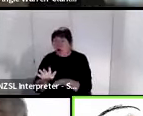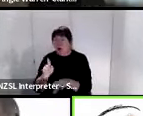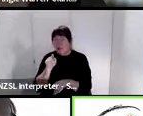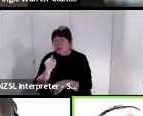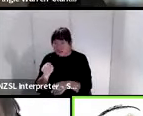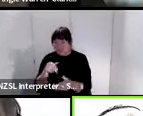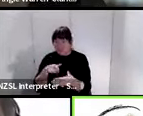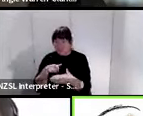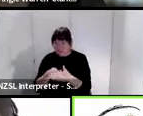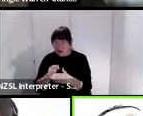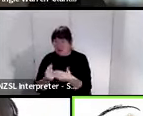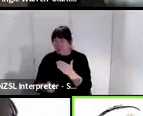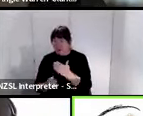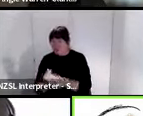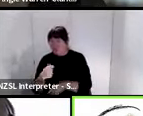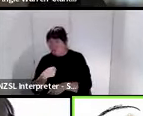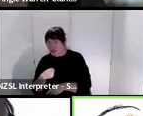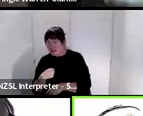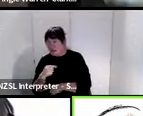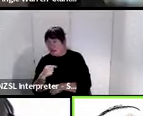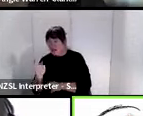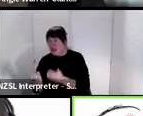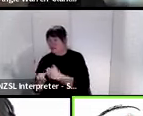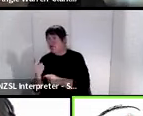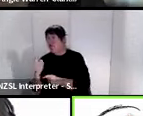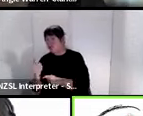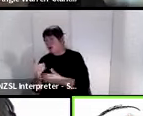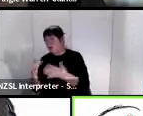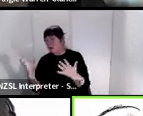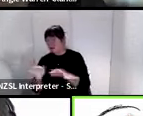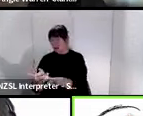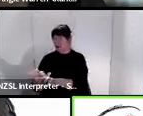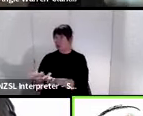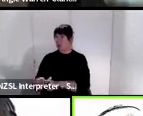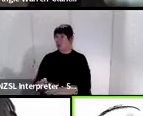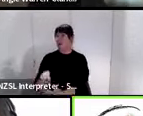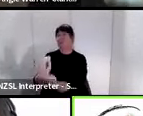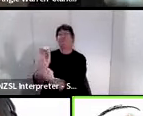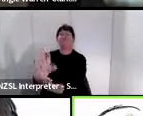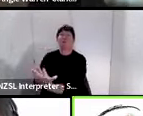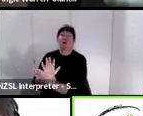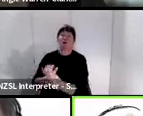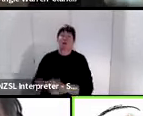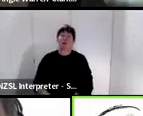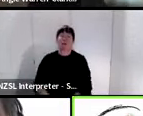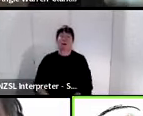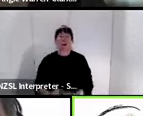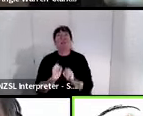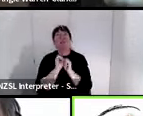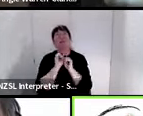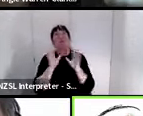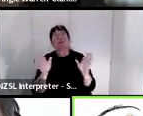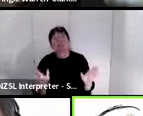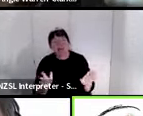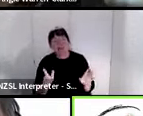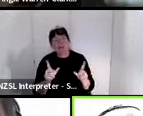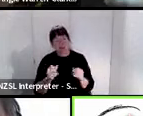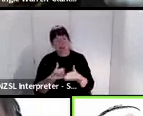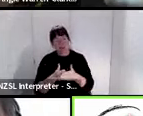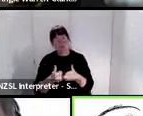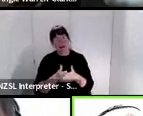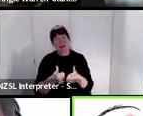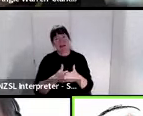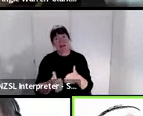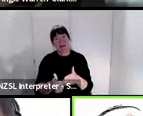this is where it was. And it would be amazing if we could do that on a regular part, so